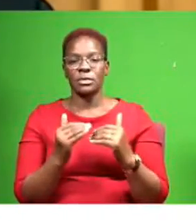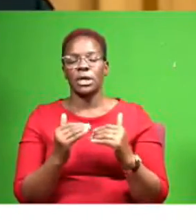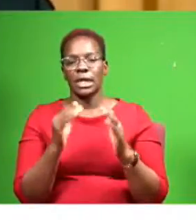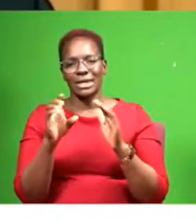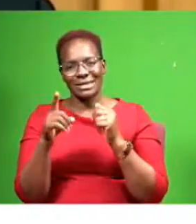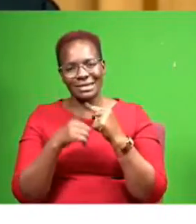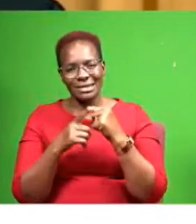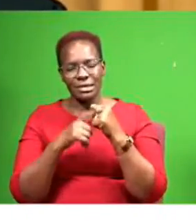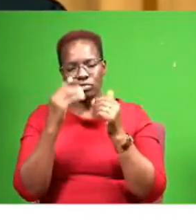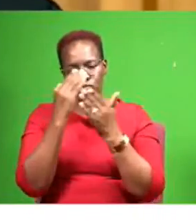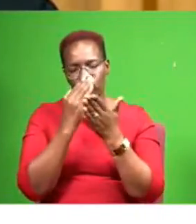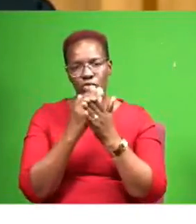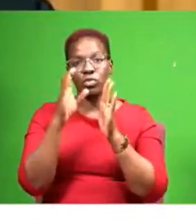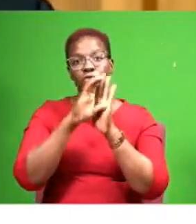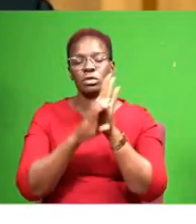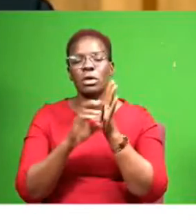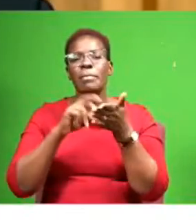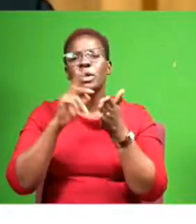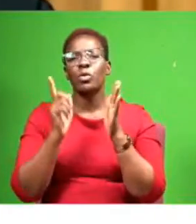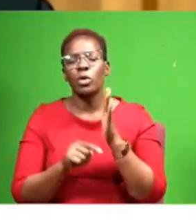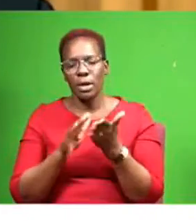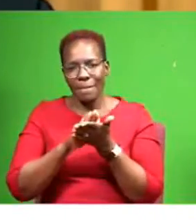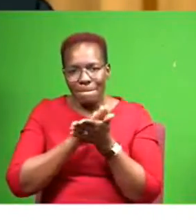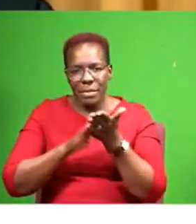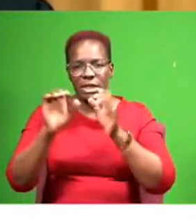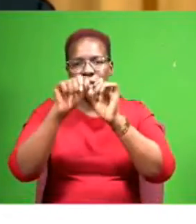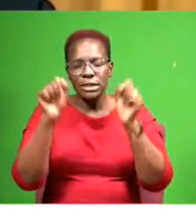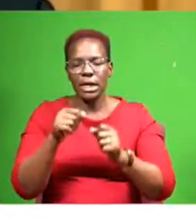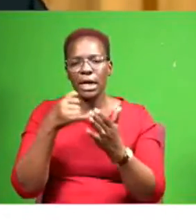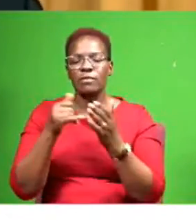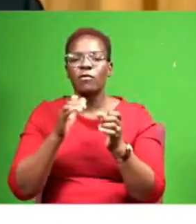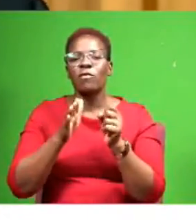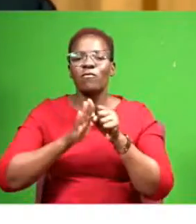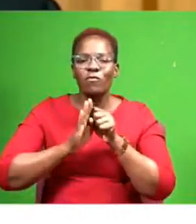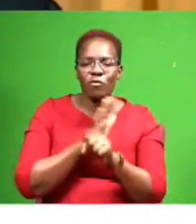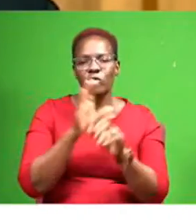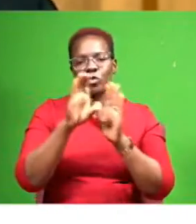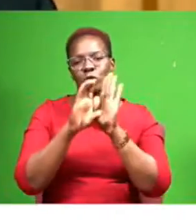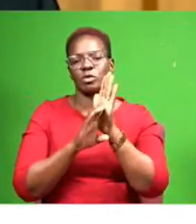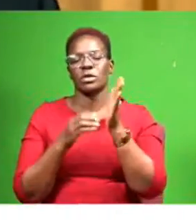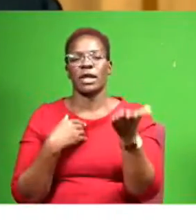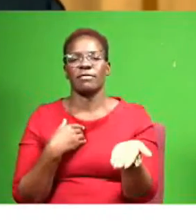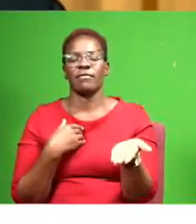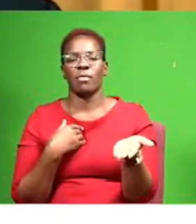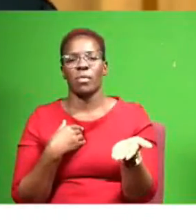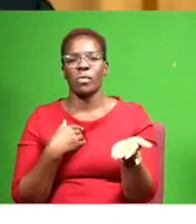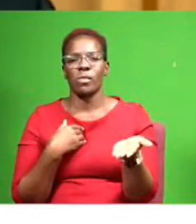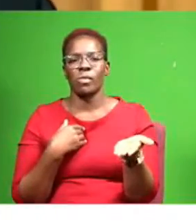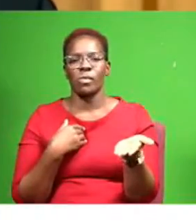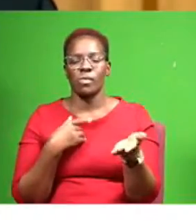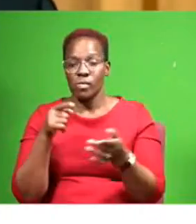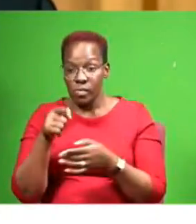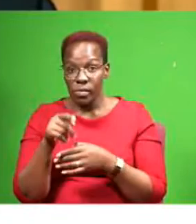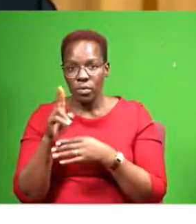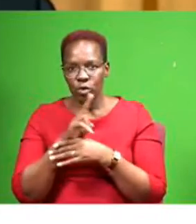Constitution essentially means that the basic structure covers the whole Constitution. To use